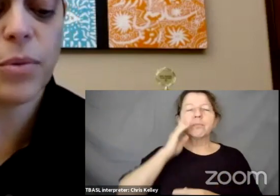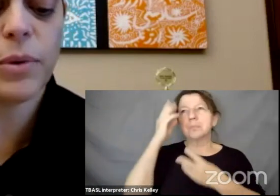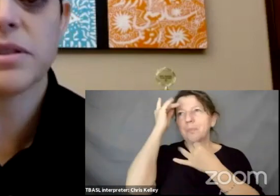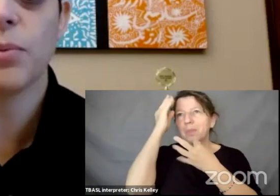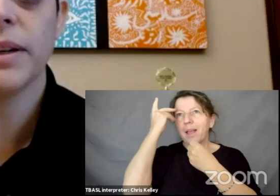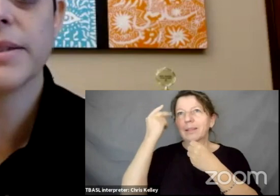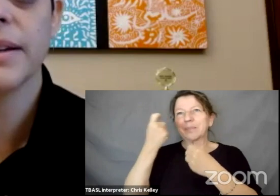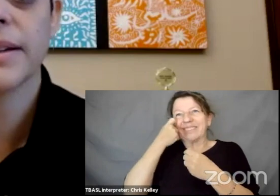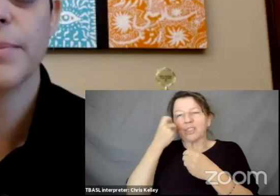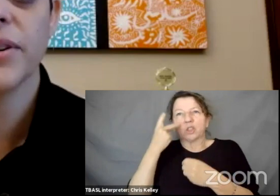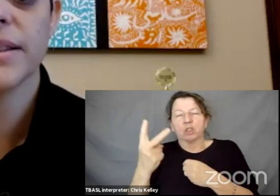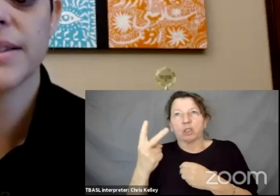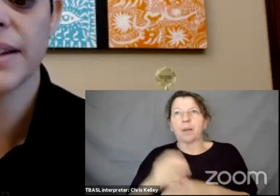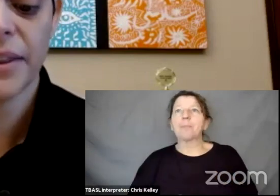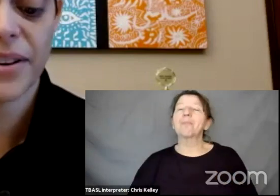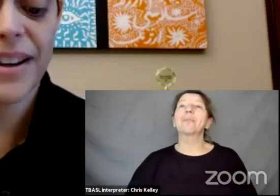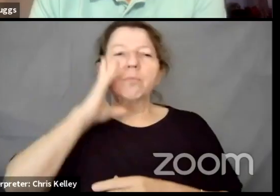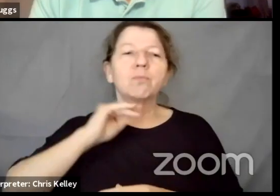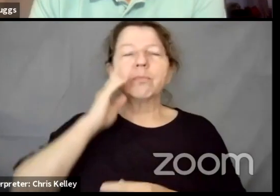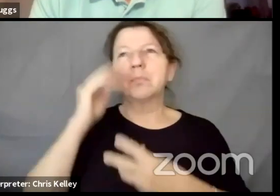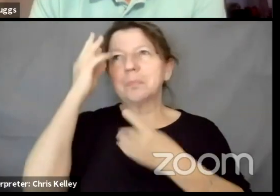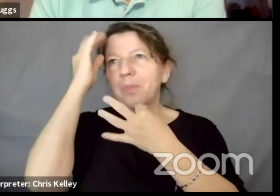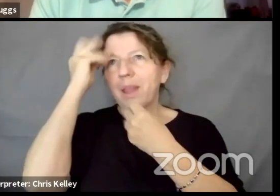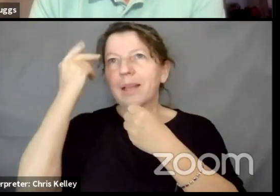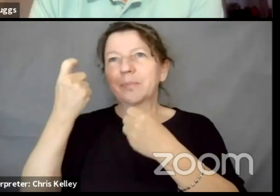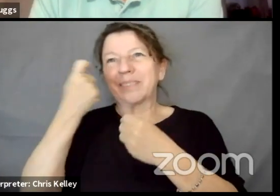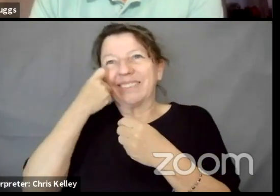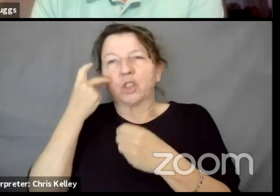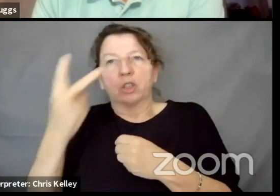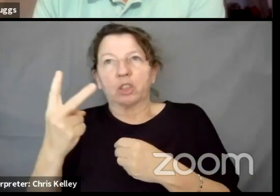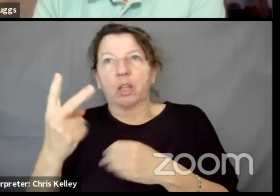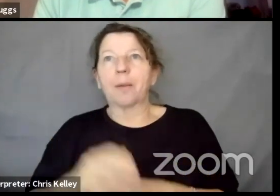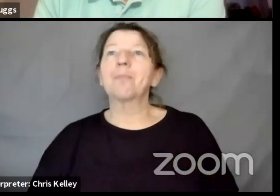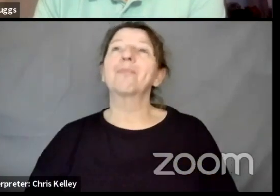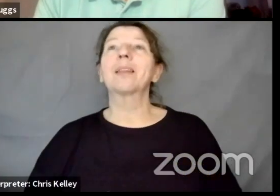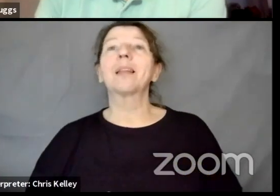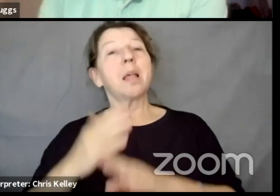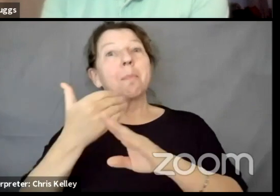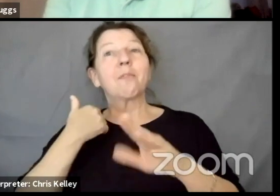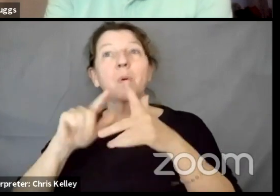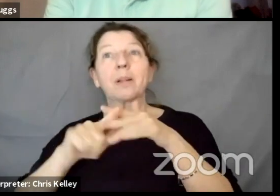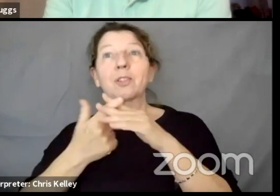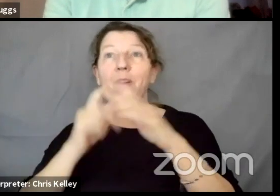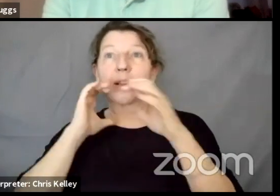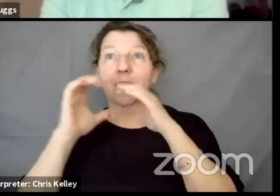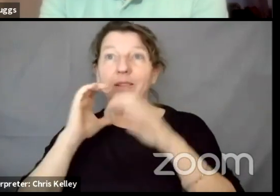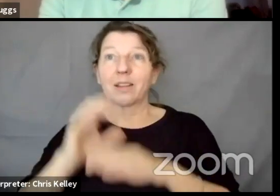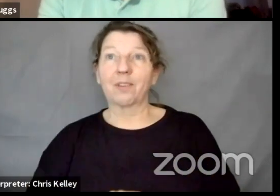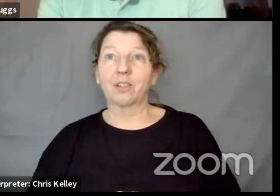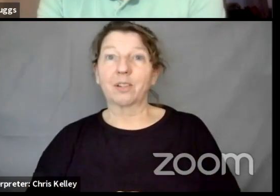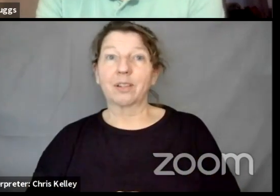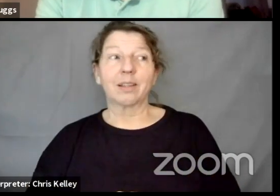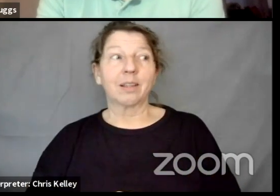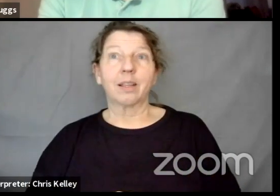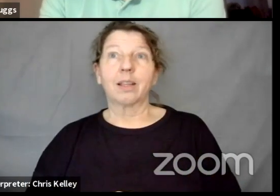reflections on what we just witnessed and experienced together. Before we start the conversation, it's just really striking me that